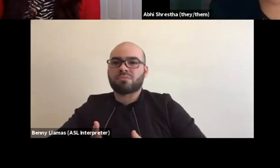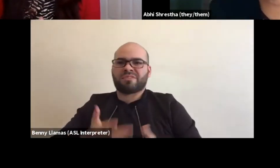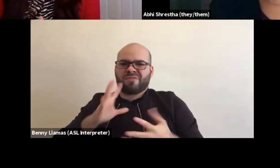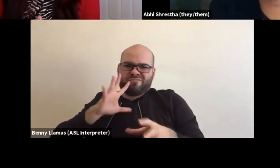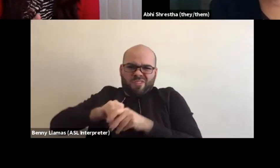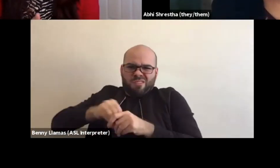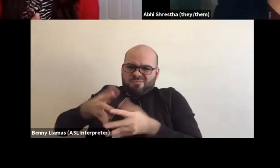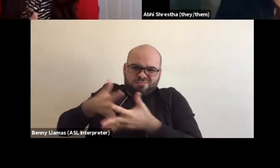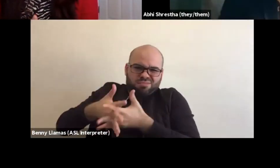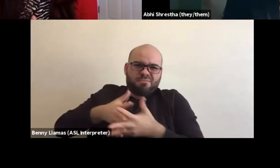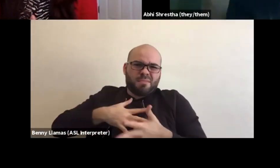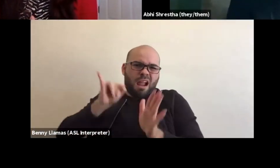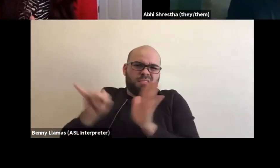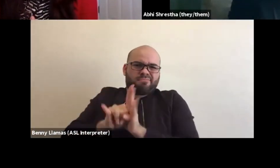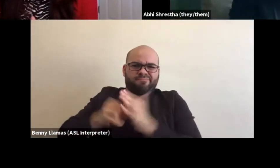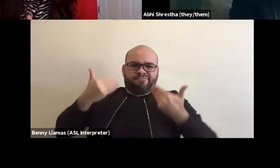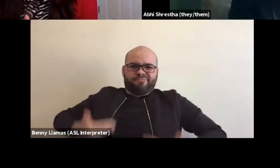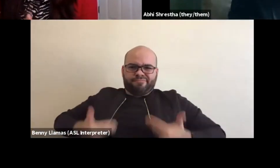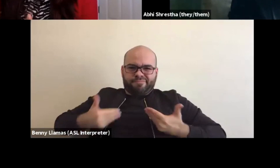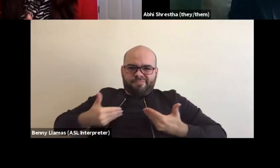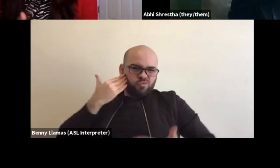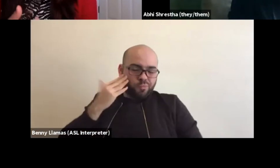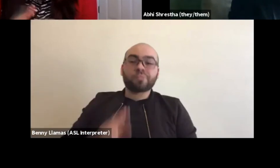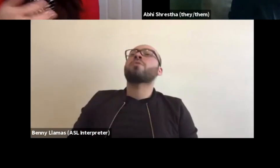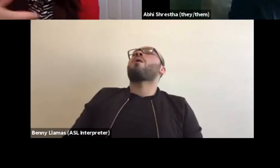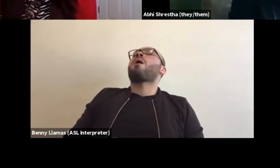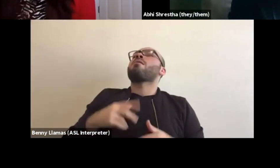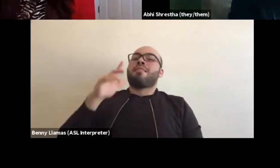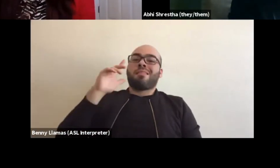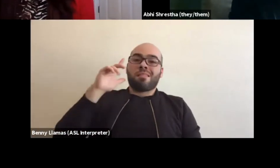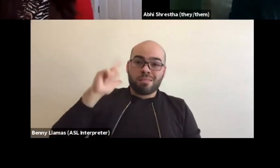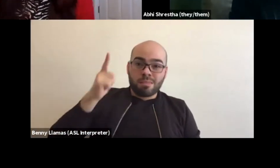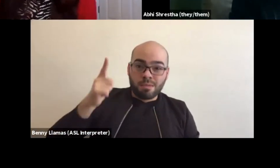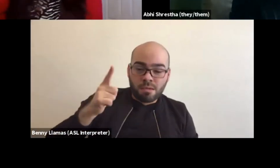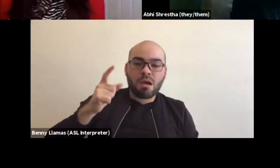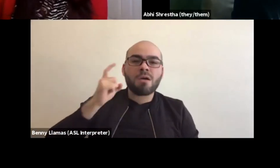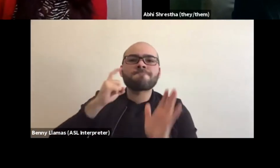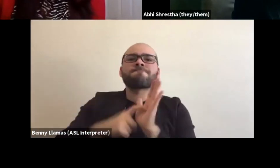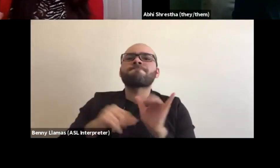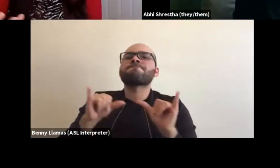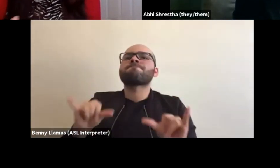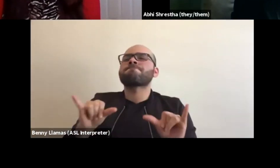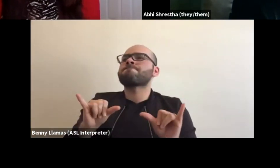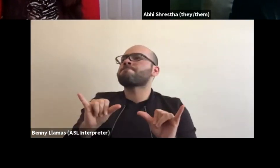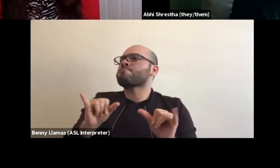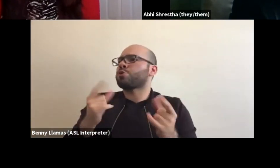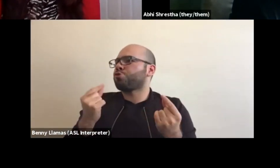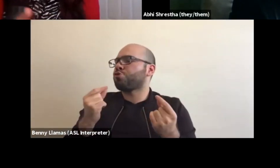And then I realized that in order to be a writer, like I should probably study English. And